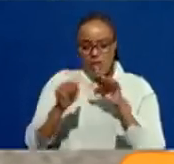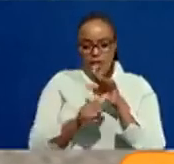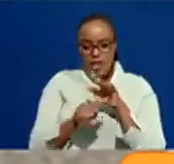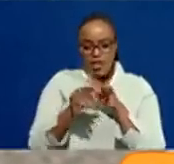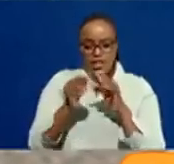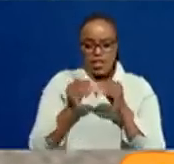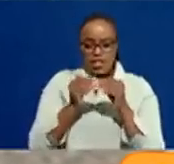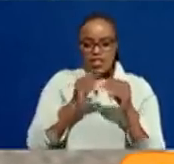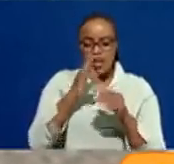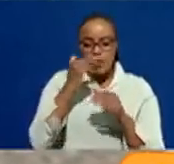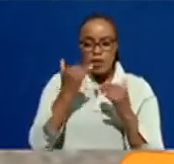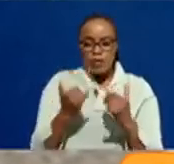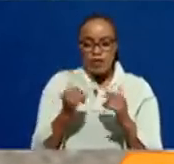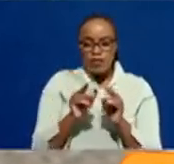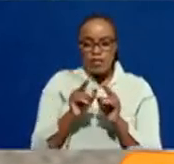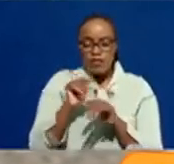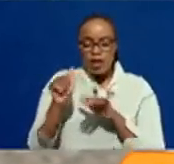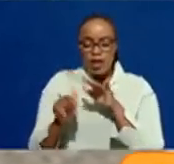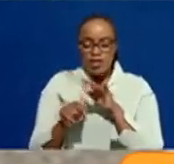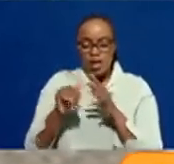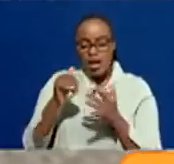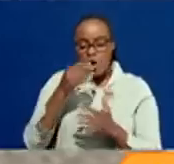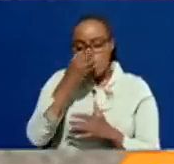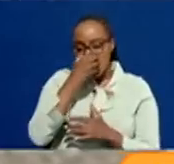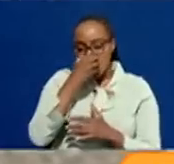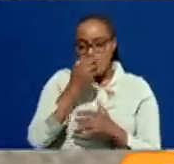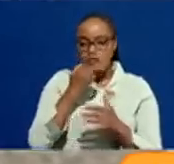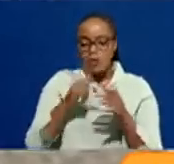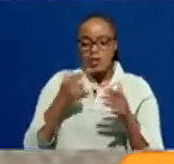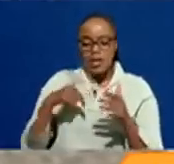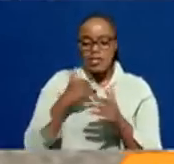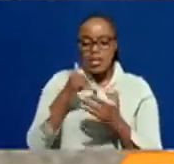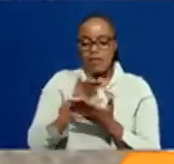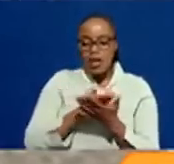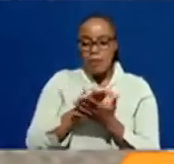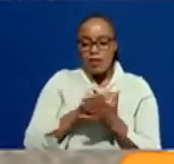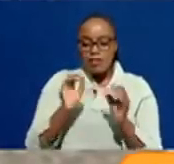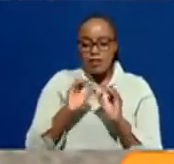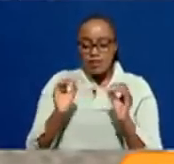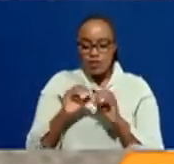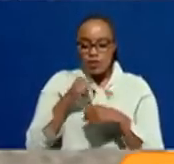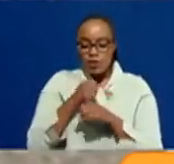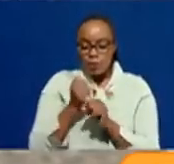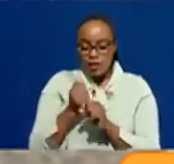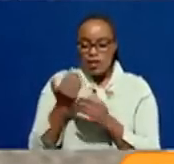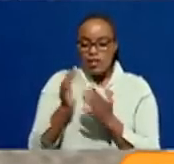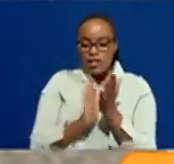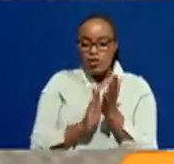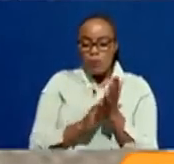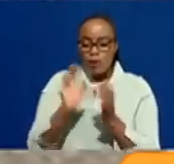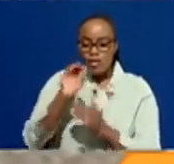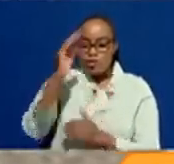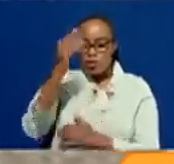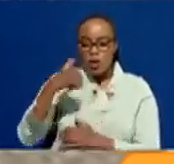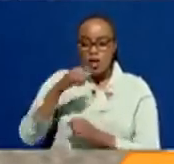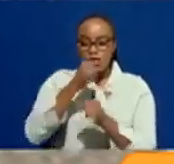leadership, who is now an ally of President Ruto, basically said that we have no basis for even making fertilizer recommendations because we have